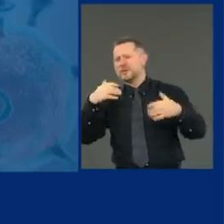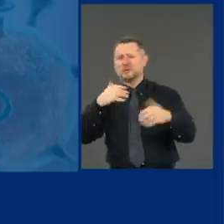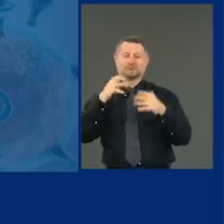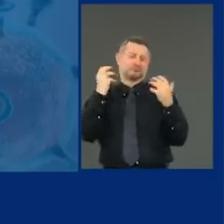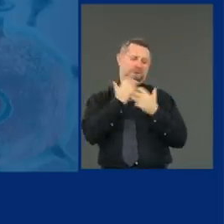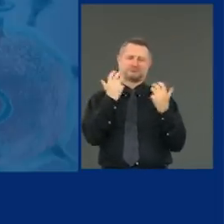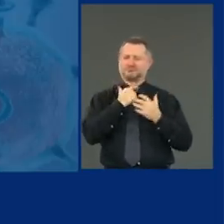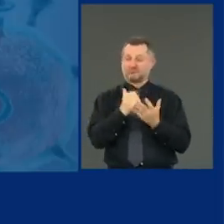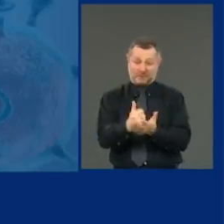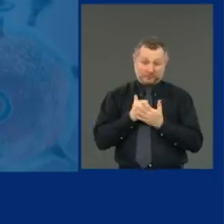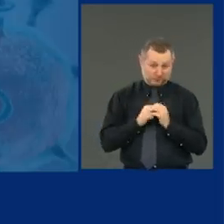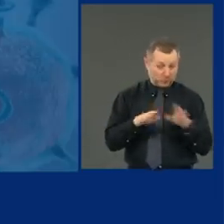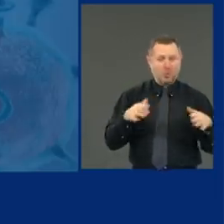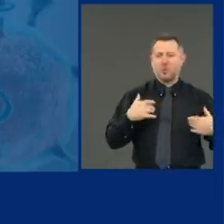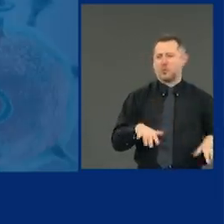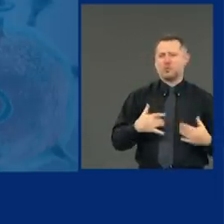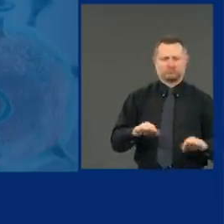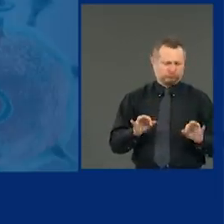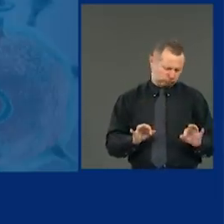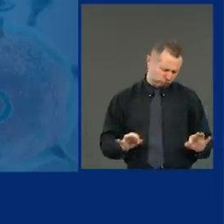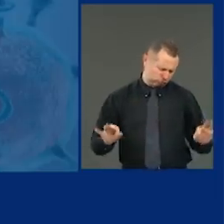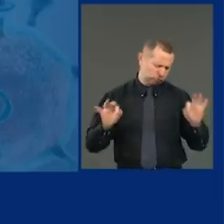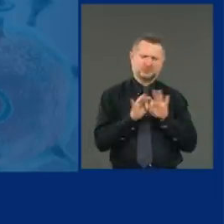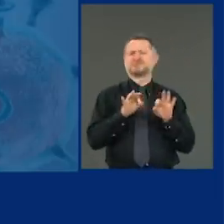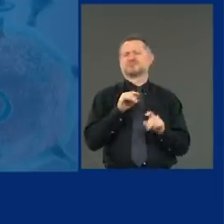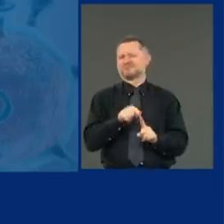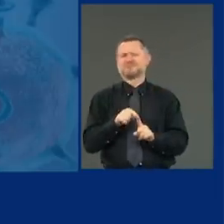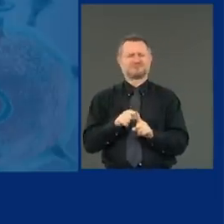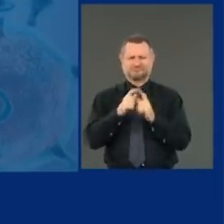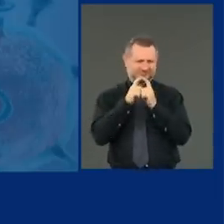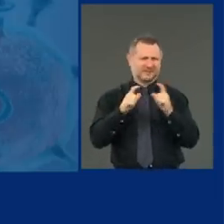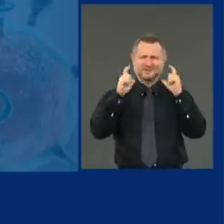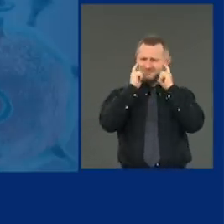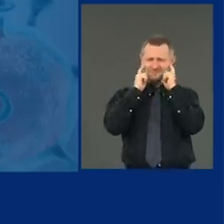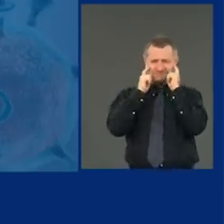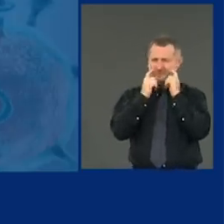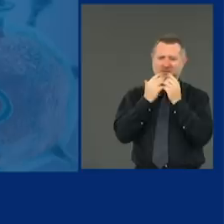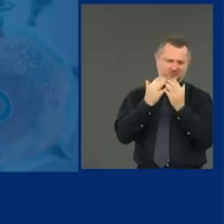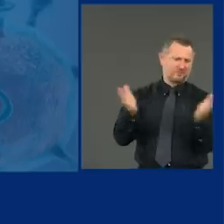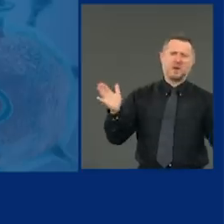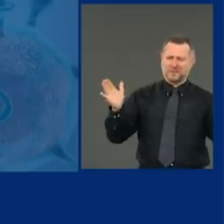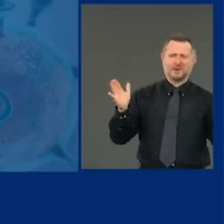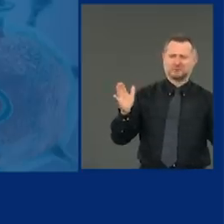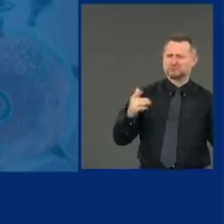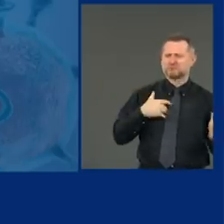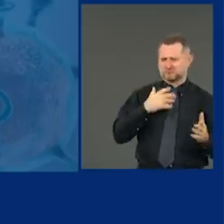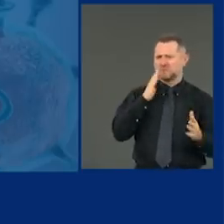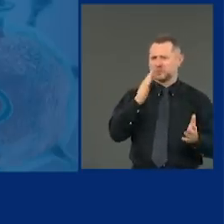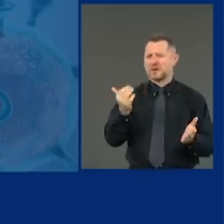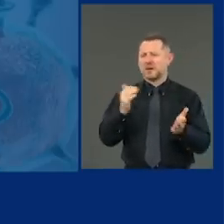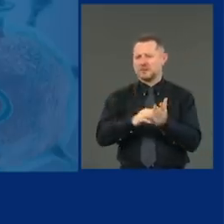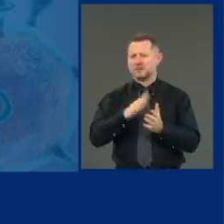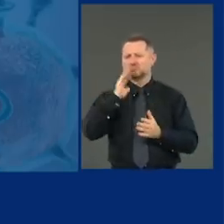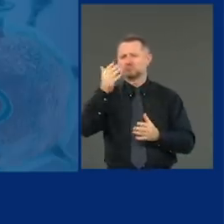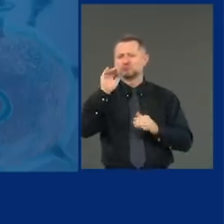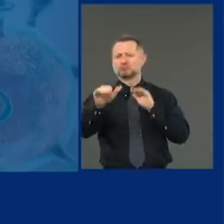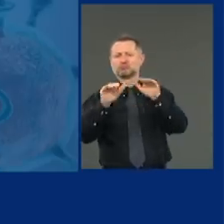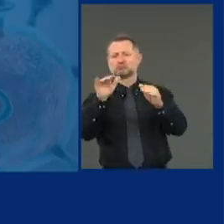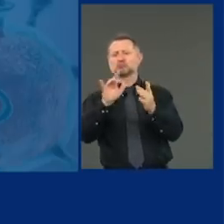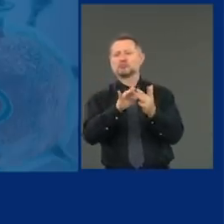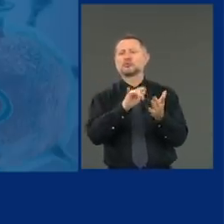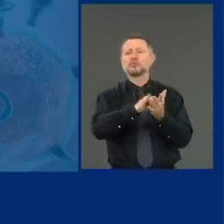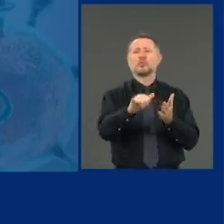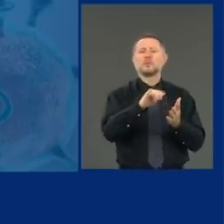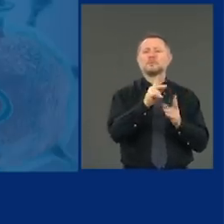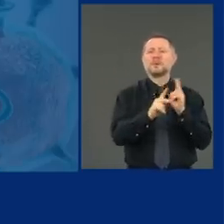it's absolutely critical to wear a mask in public, and we'll be continuing to reach out to New Yorkers for help